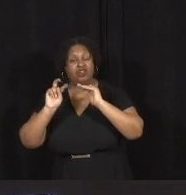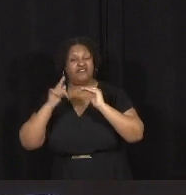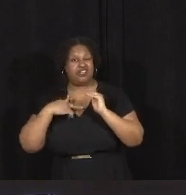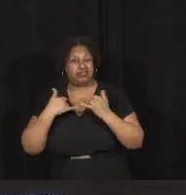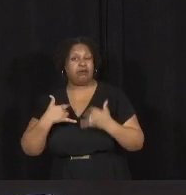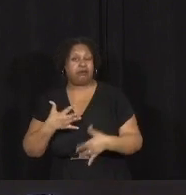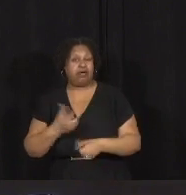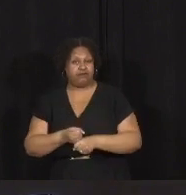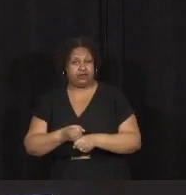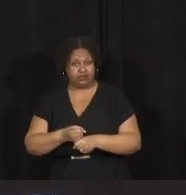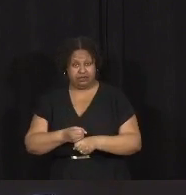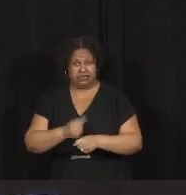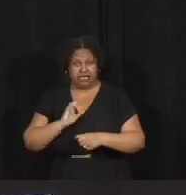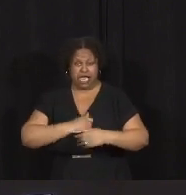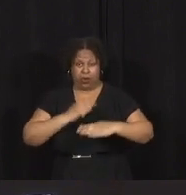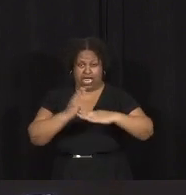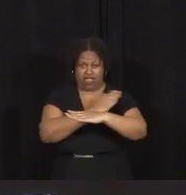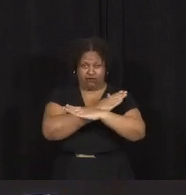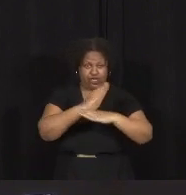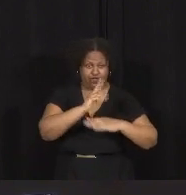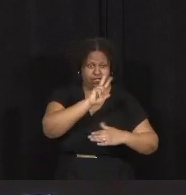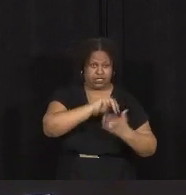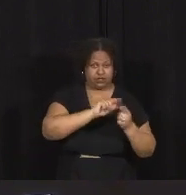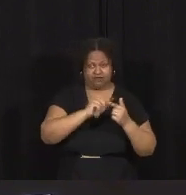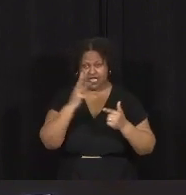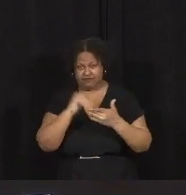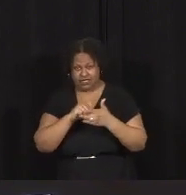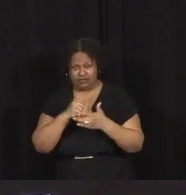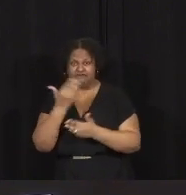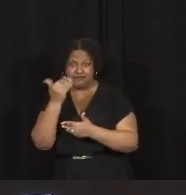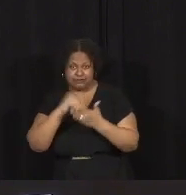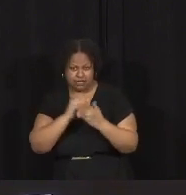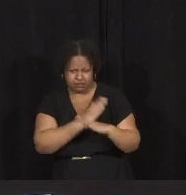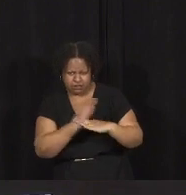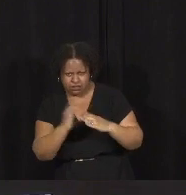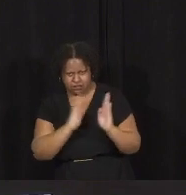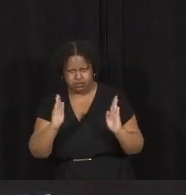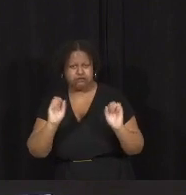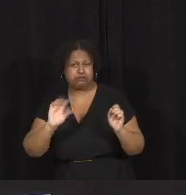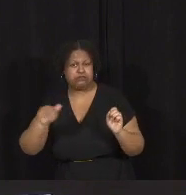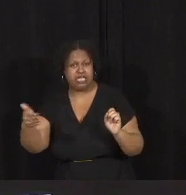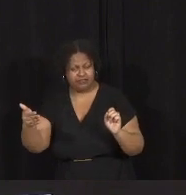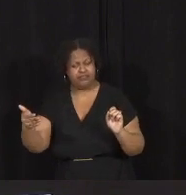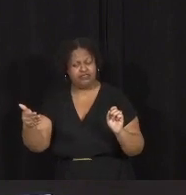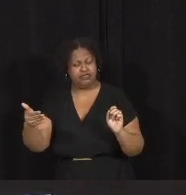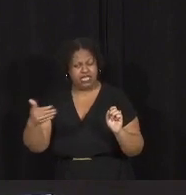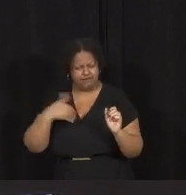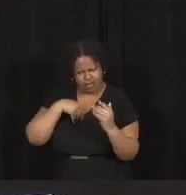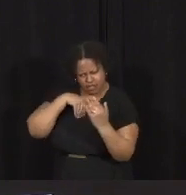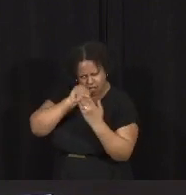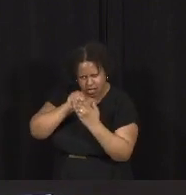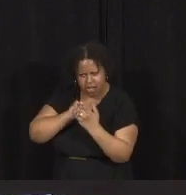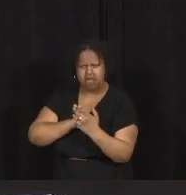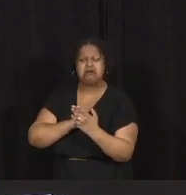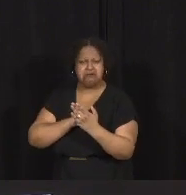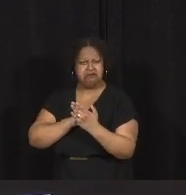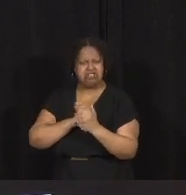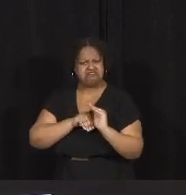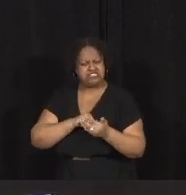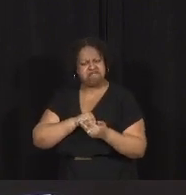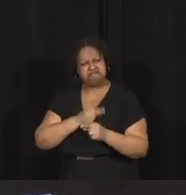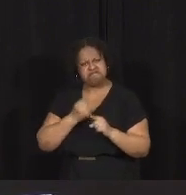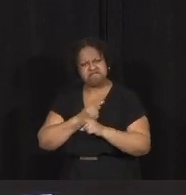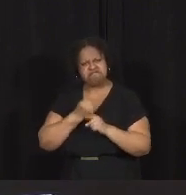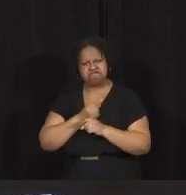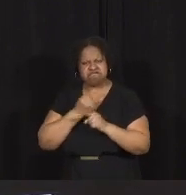the target mortality that we're now tracking towards, that is not affected by the number of tests